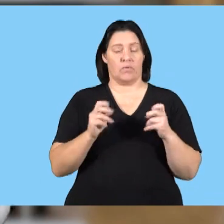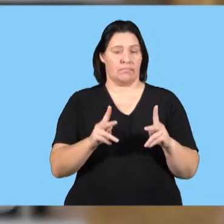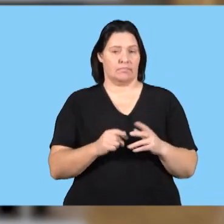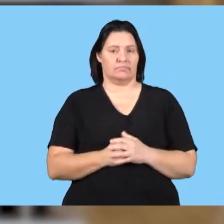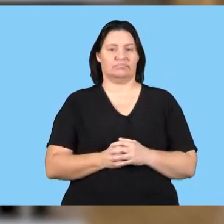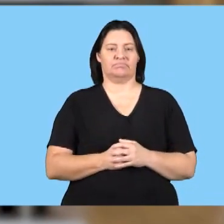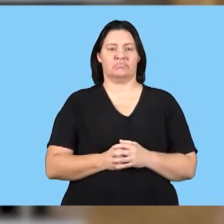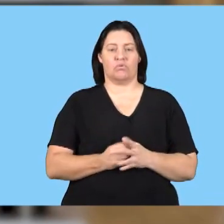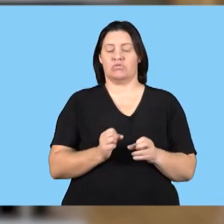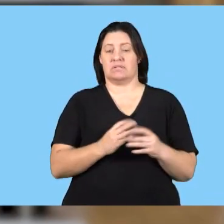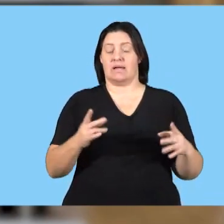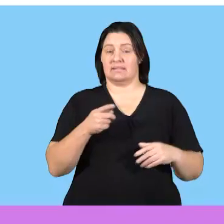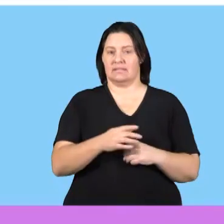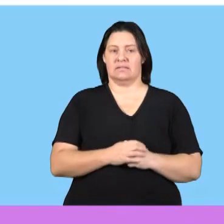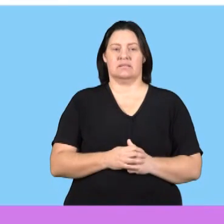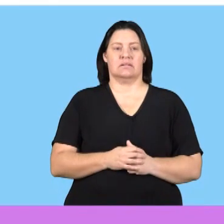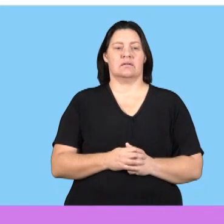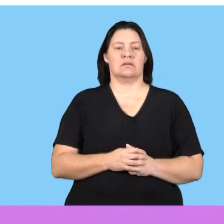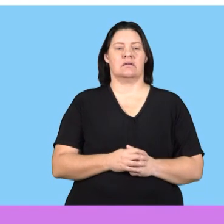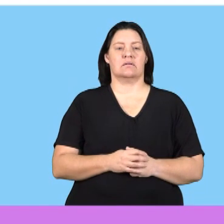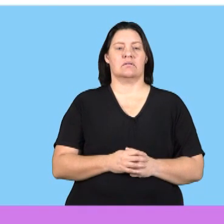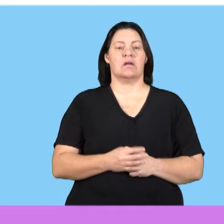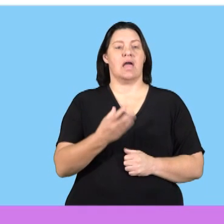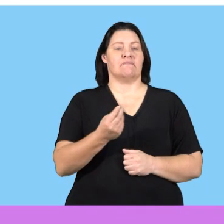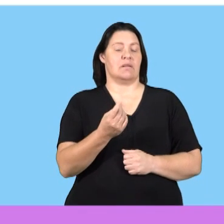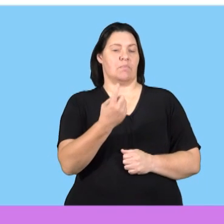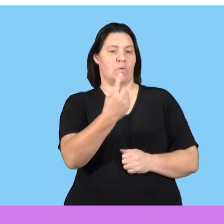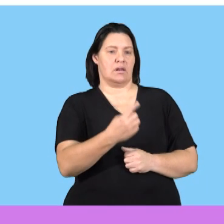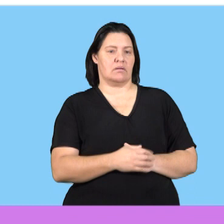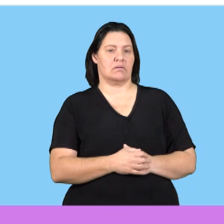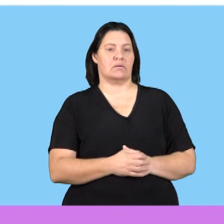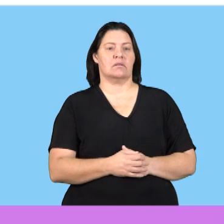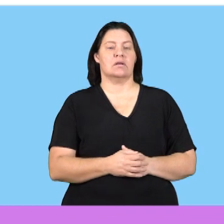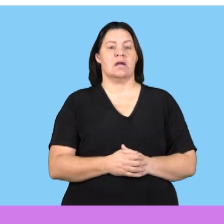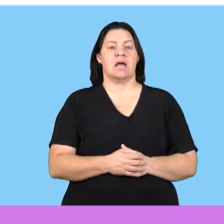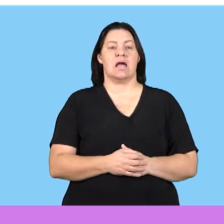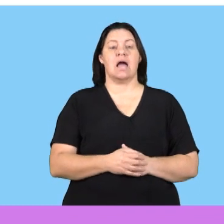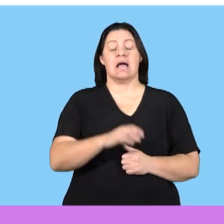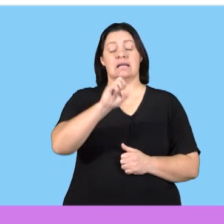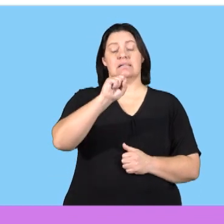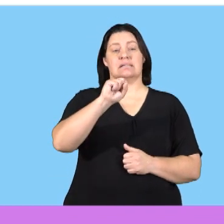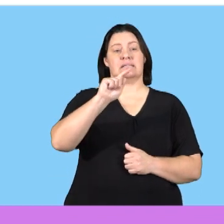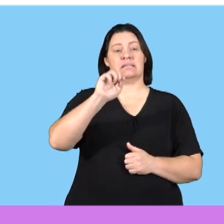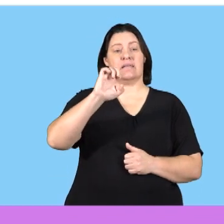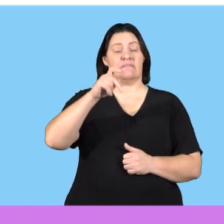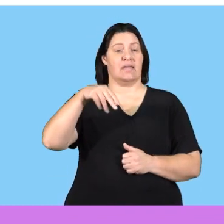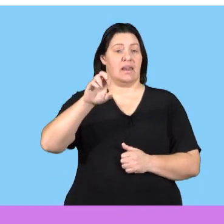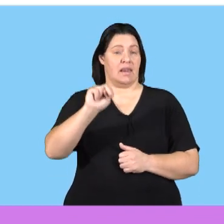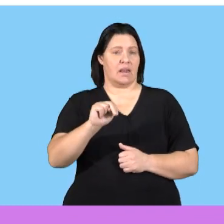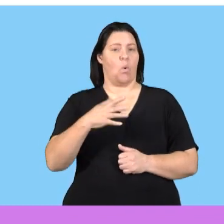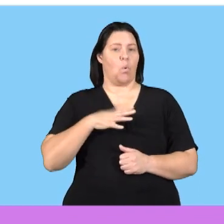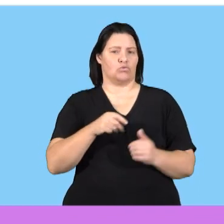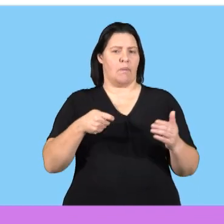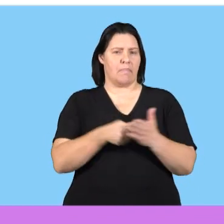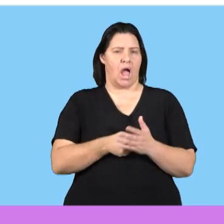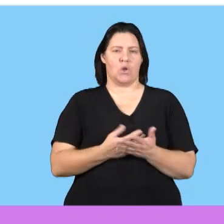so let's jump straight into it. Here, number one, I'm saying Stephen would like to buy himself a new